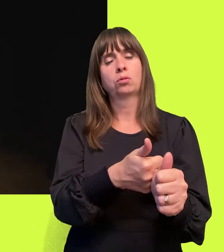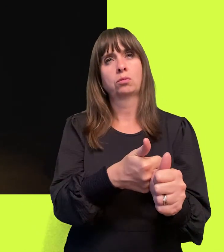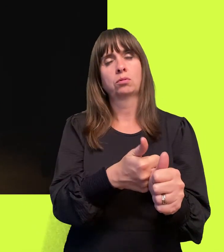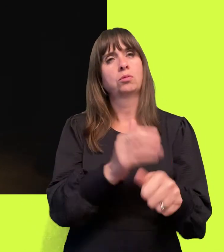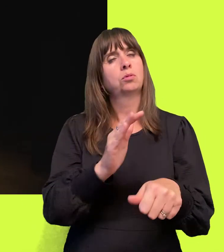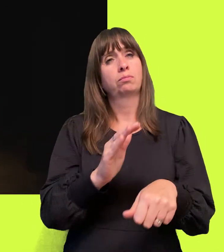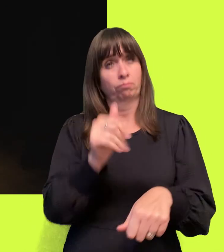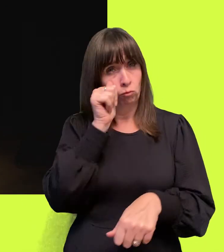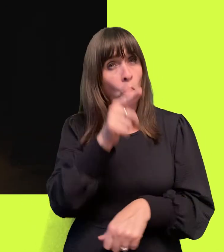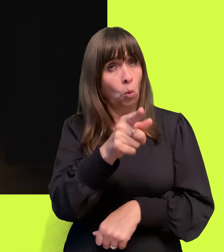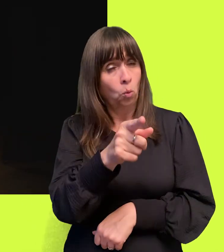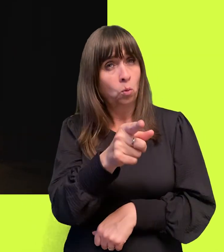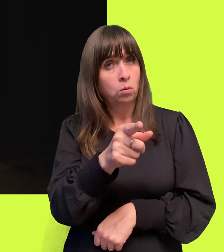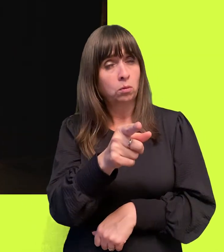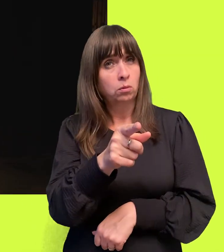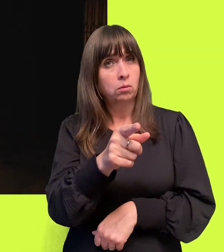You know that.